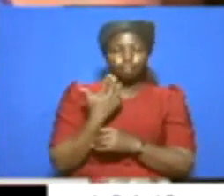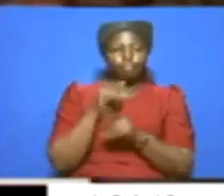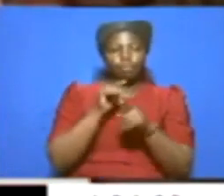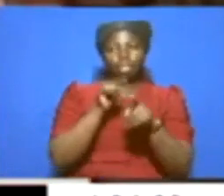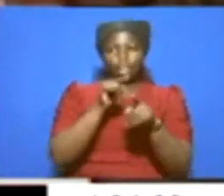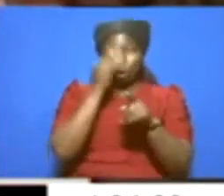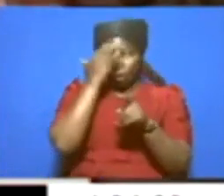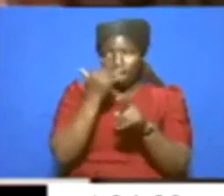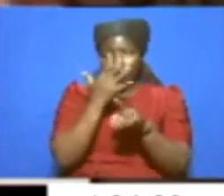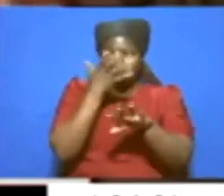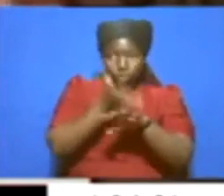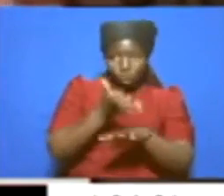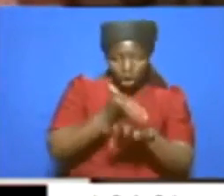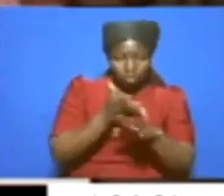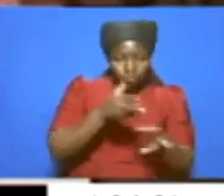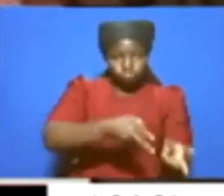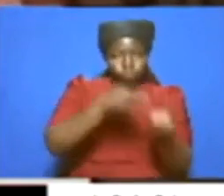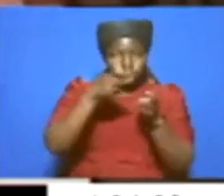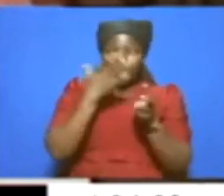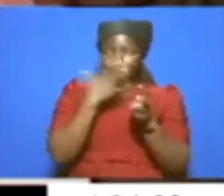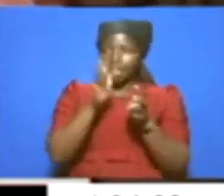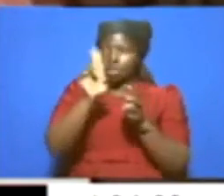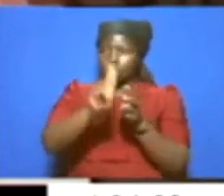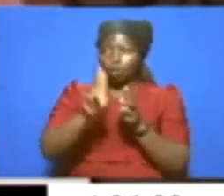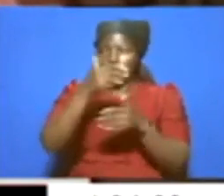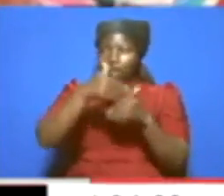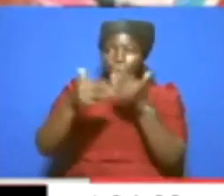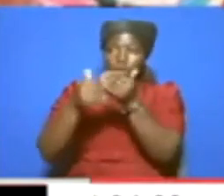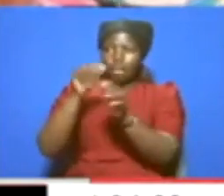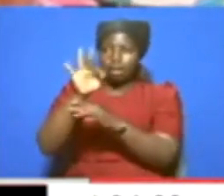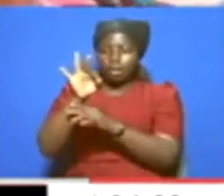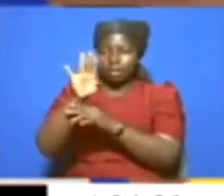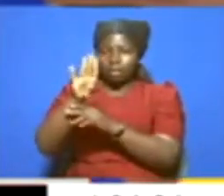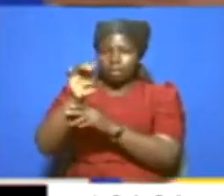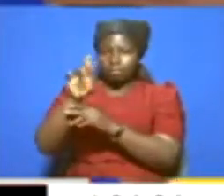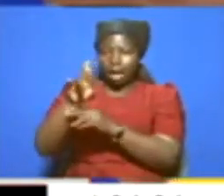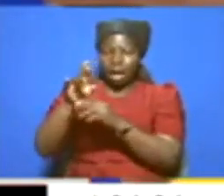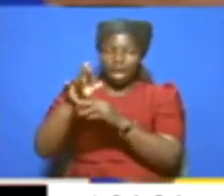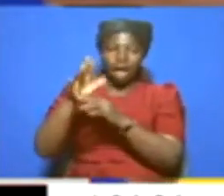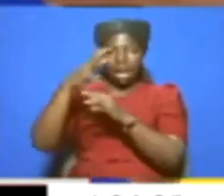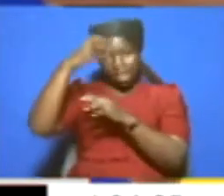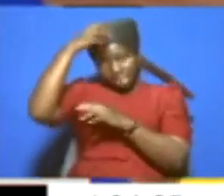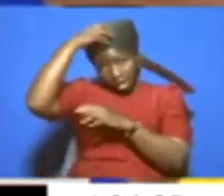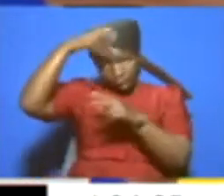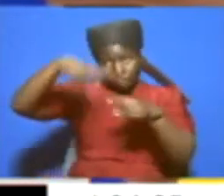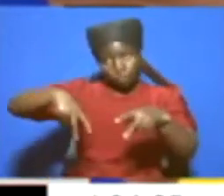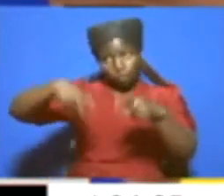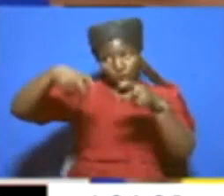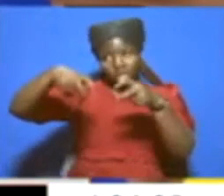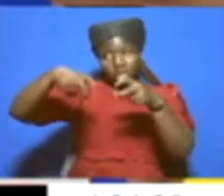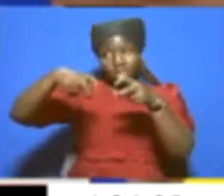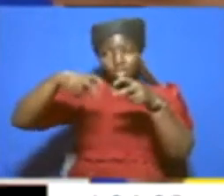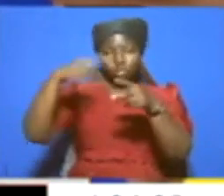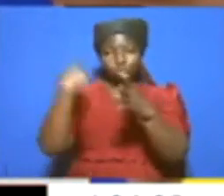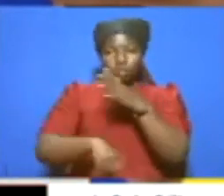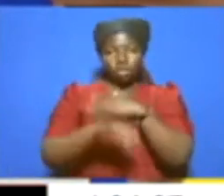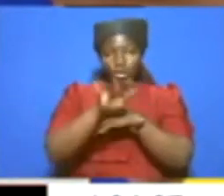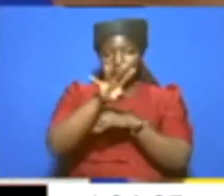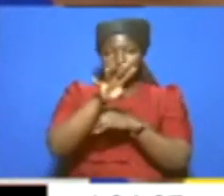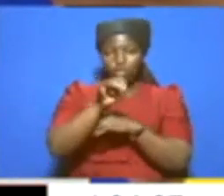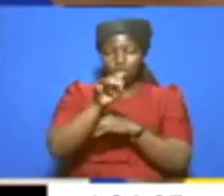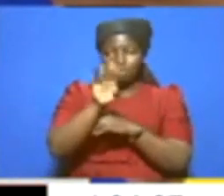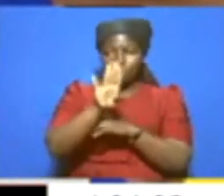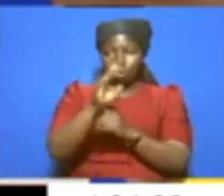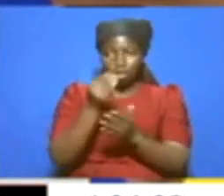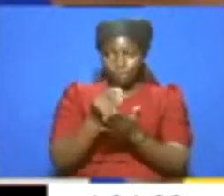excavated and used to build three baths at the Lamu port at 40 billion shillings. Hakuna vile serikali umeangalia vizuri huu